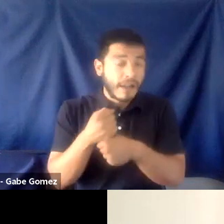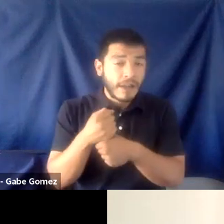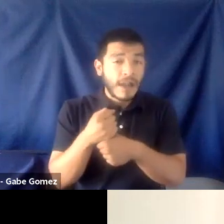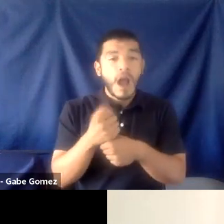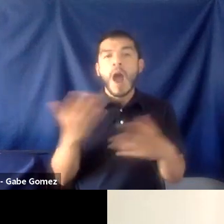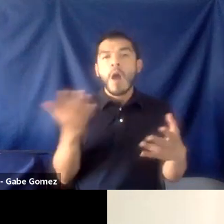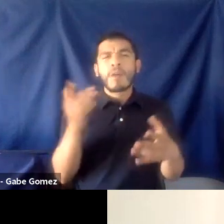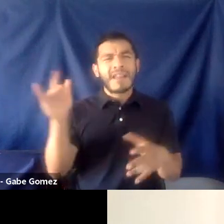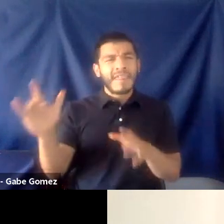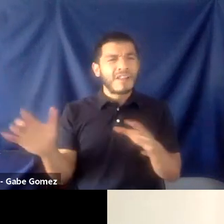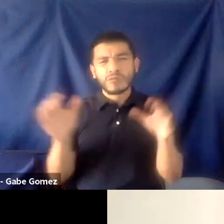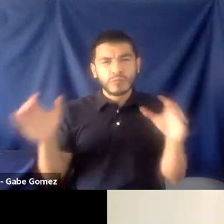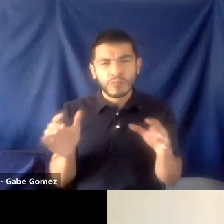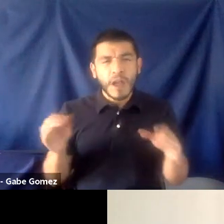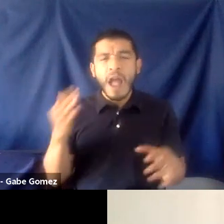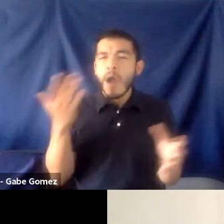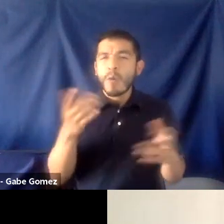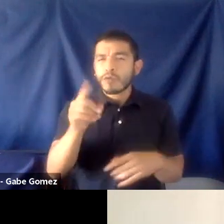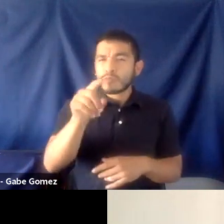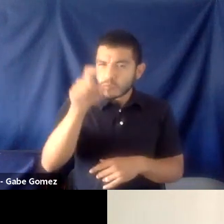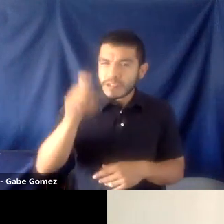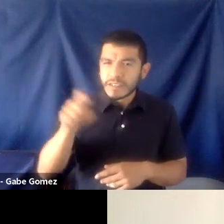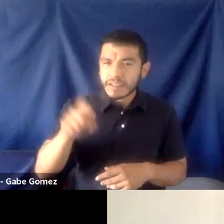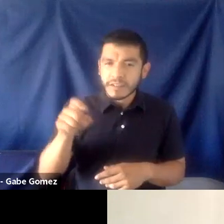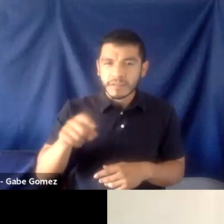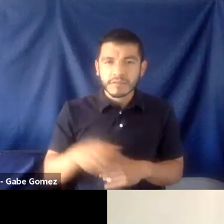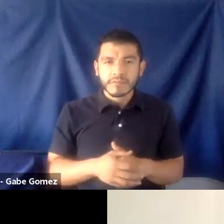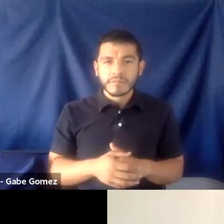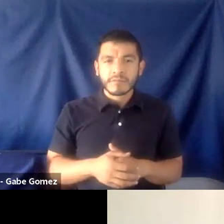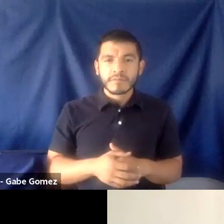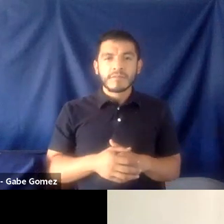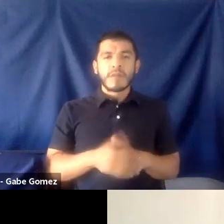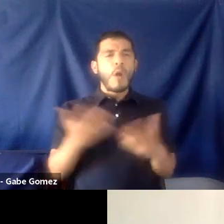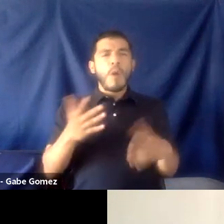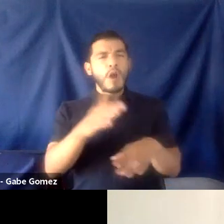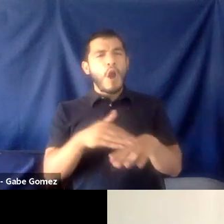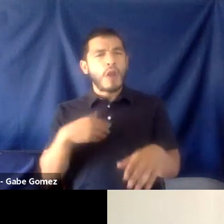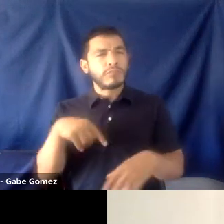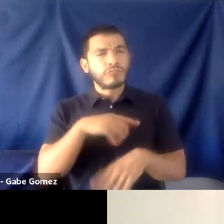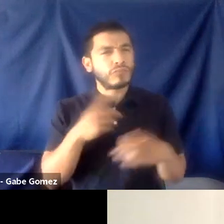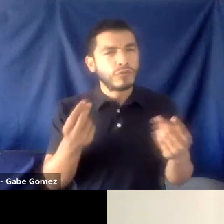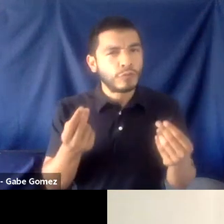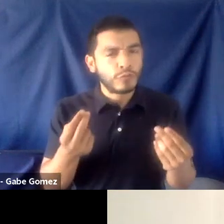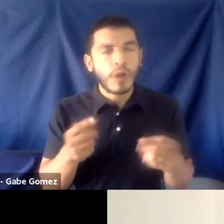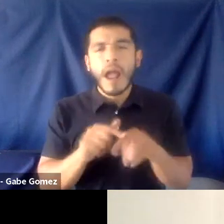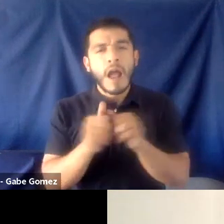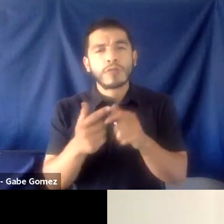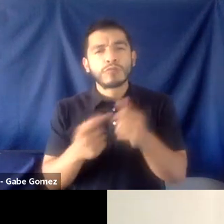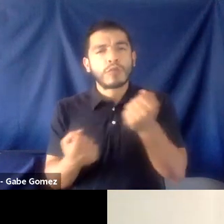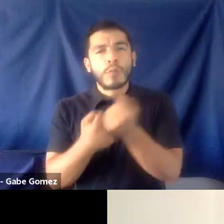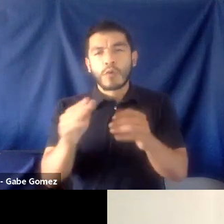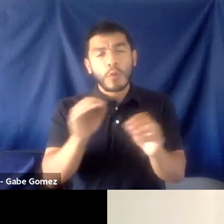it do? And what do you need? What's the call to action from all of our viewers today on how they can support the